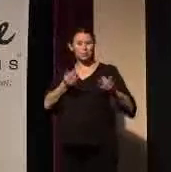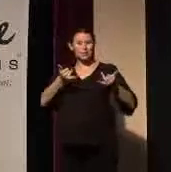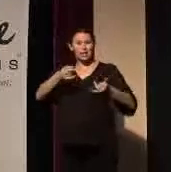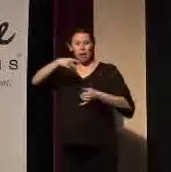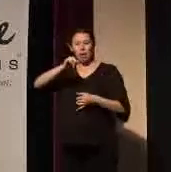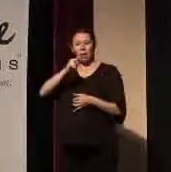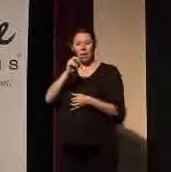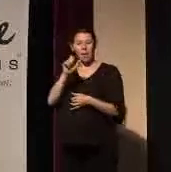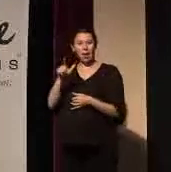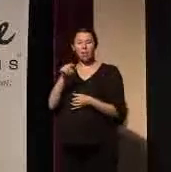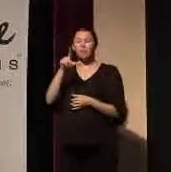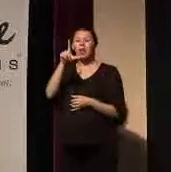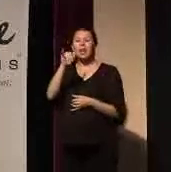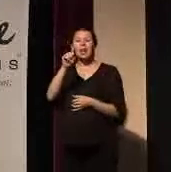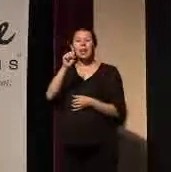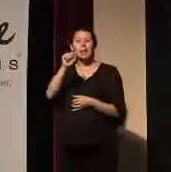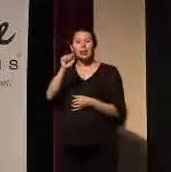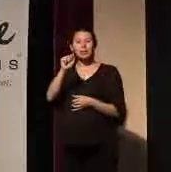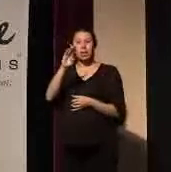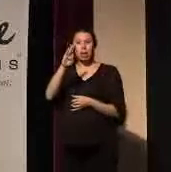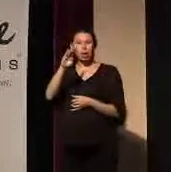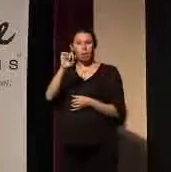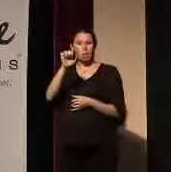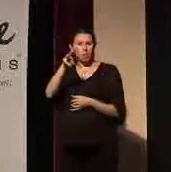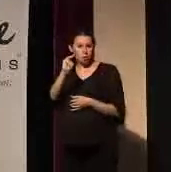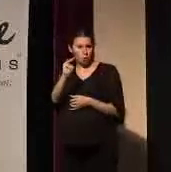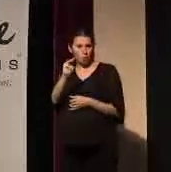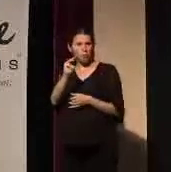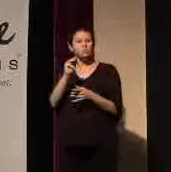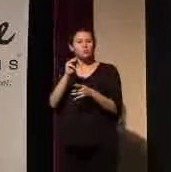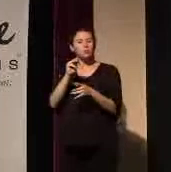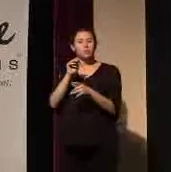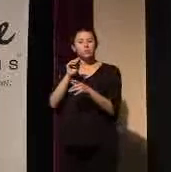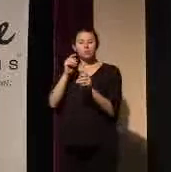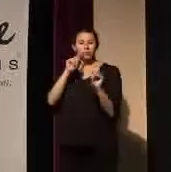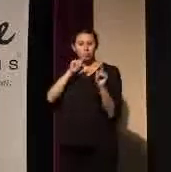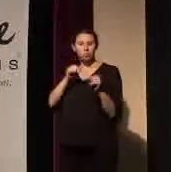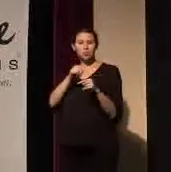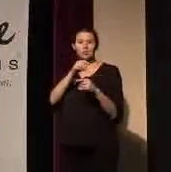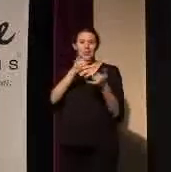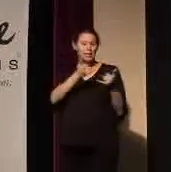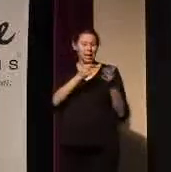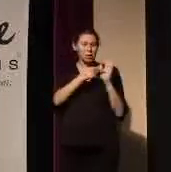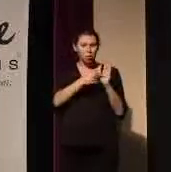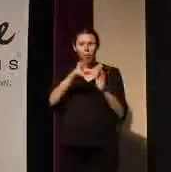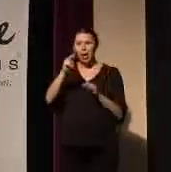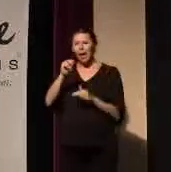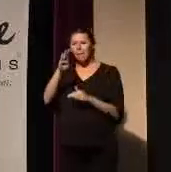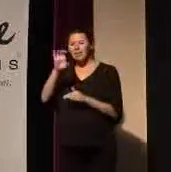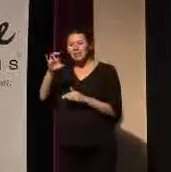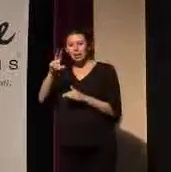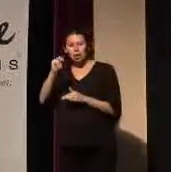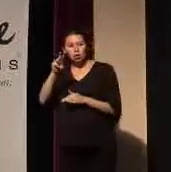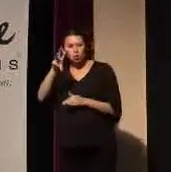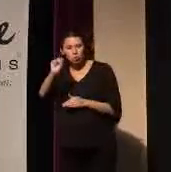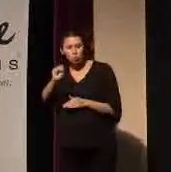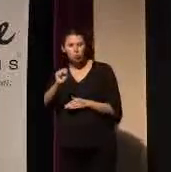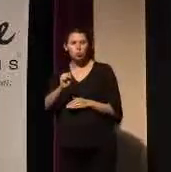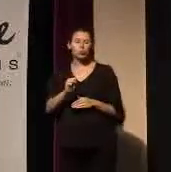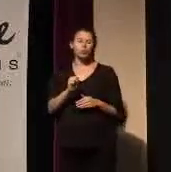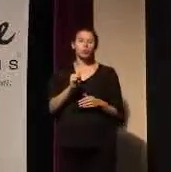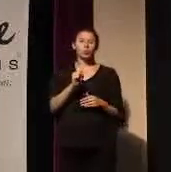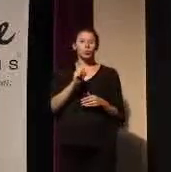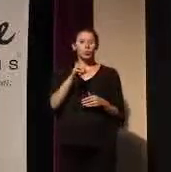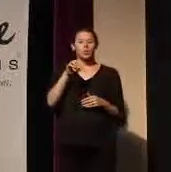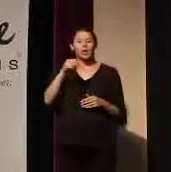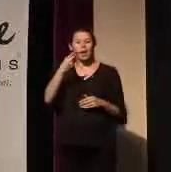legal analyst for NBC News, appearing frequently on the Today Show as well as on CNN, HLN,